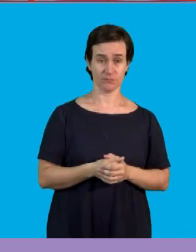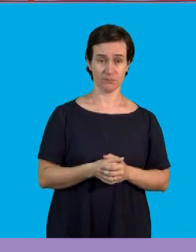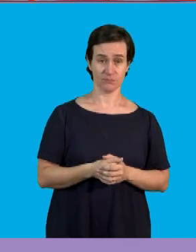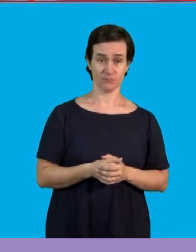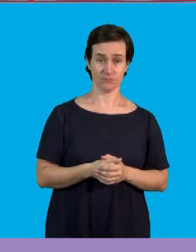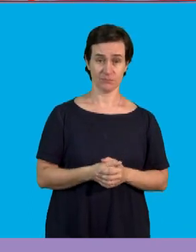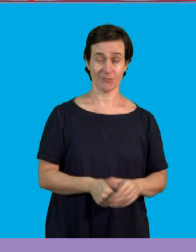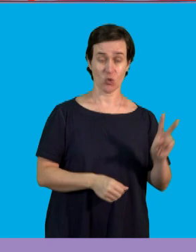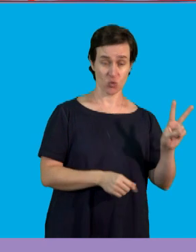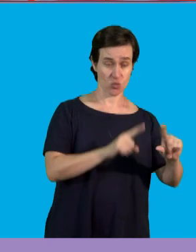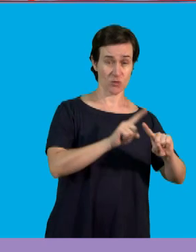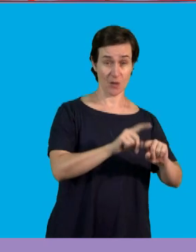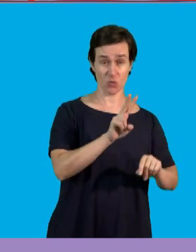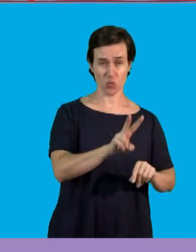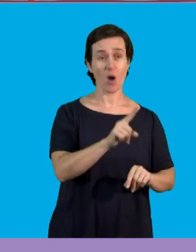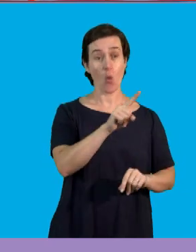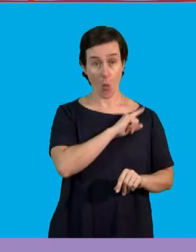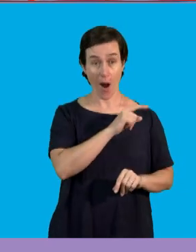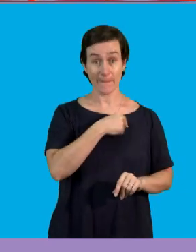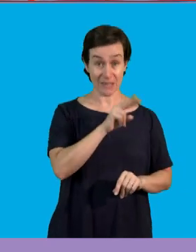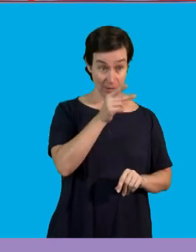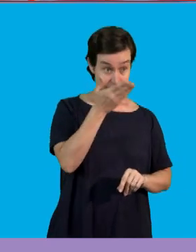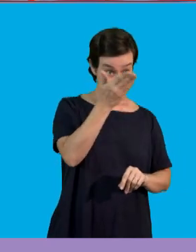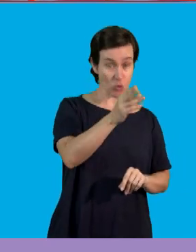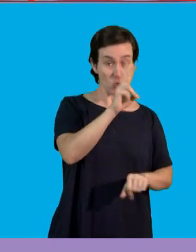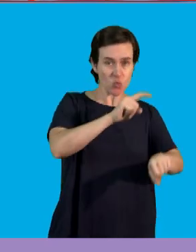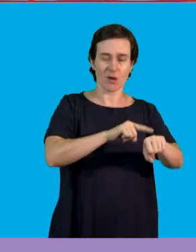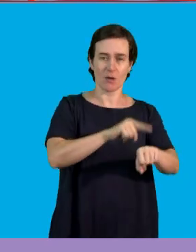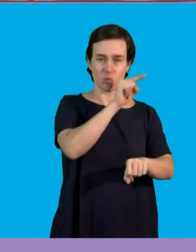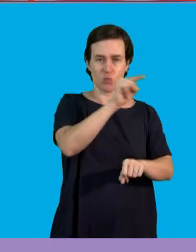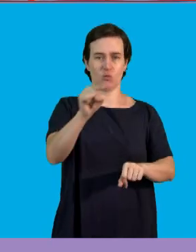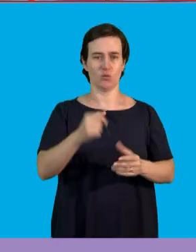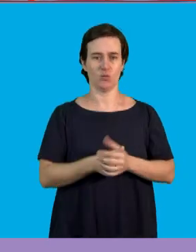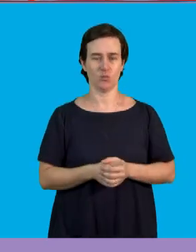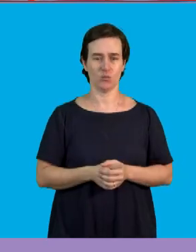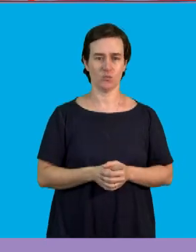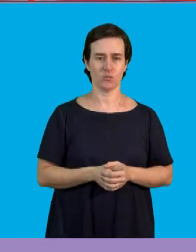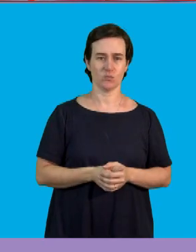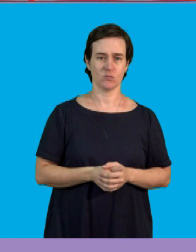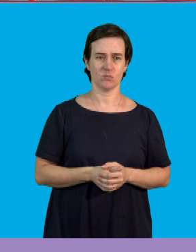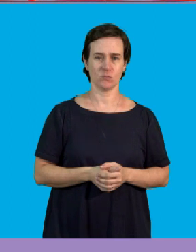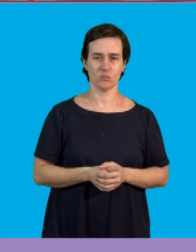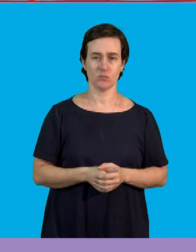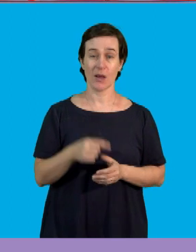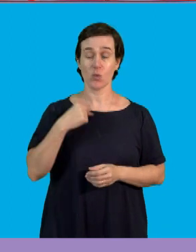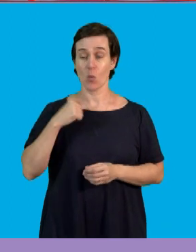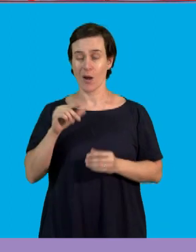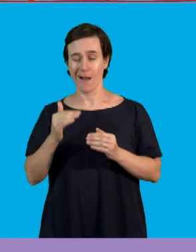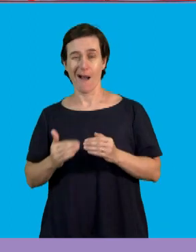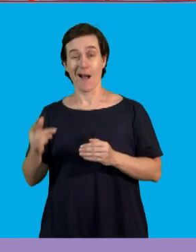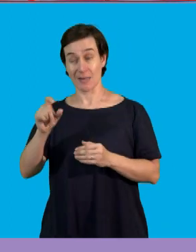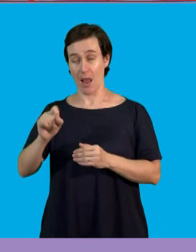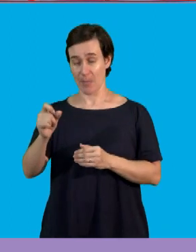that there's more space. That's 2 multiplied by 2. Why? Because the 2 appears twice here. And we said we are taking one with the